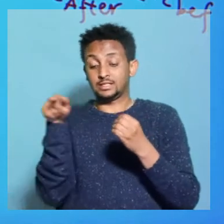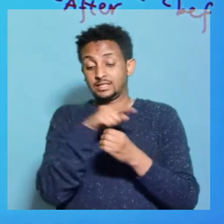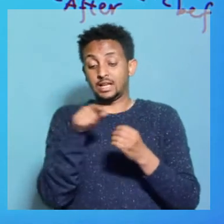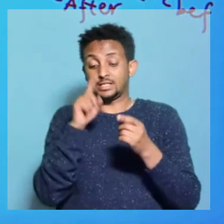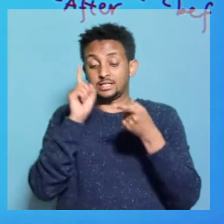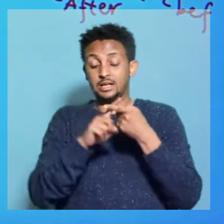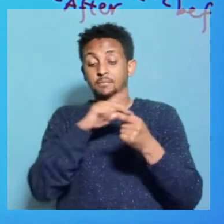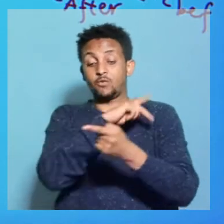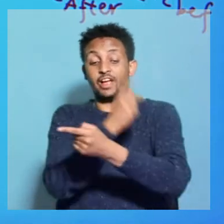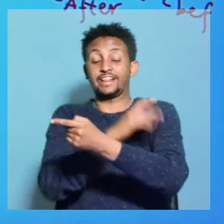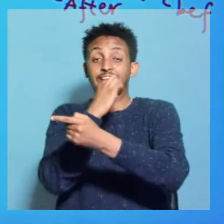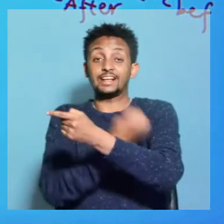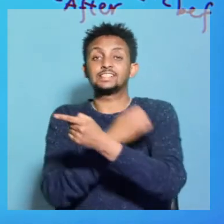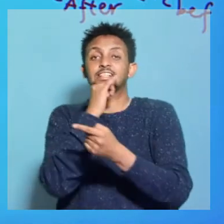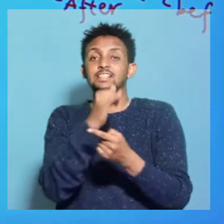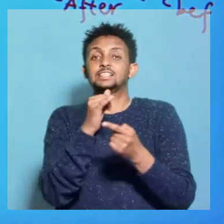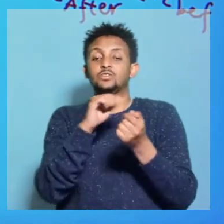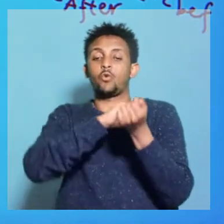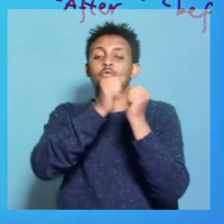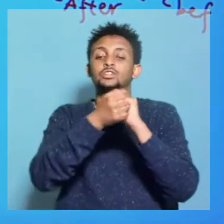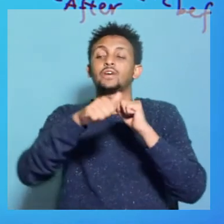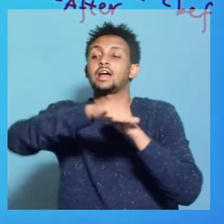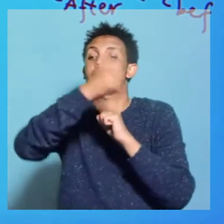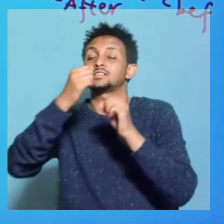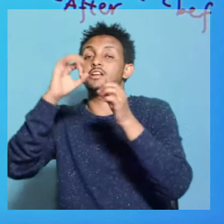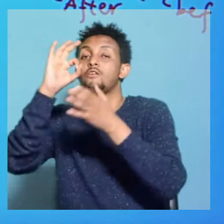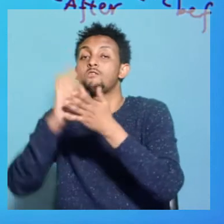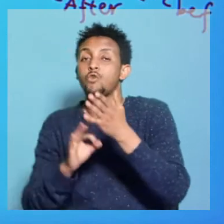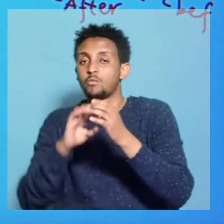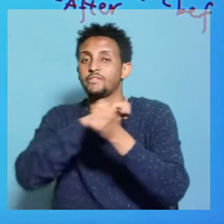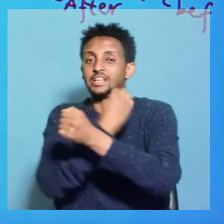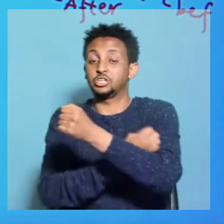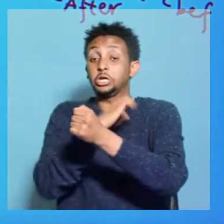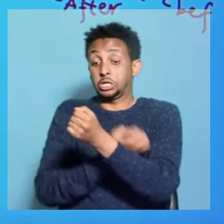summation of kinetic energy is converted into some other forms of energy. The energy